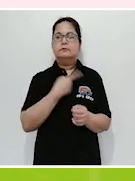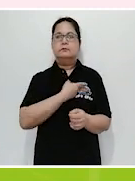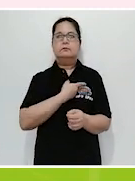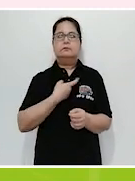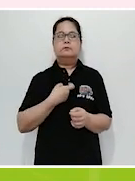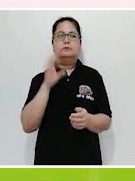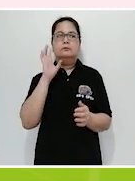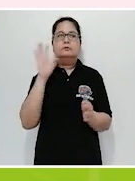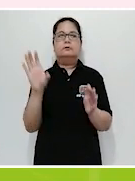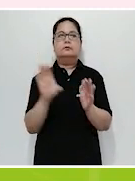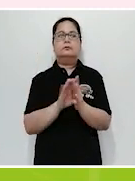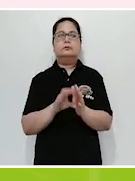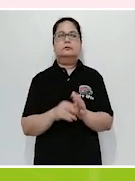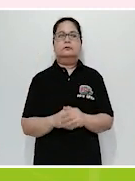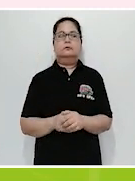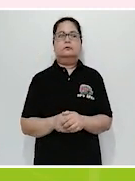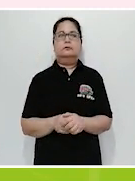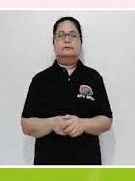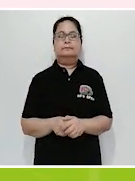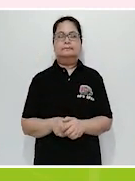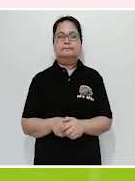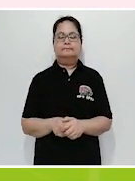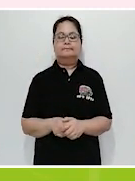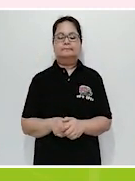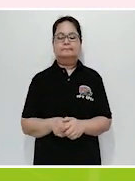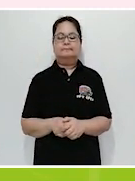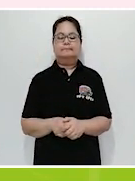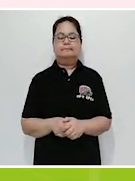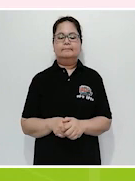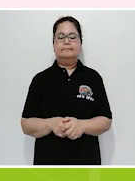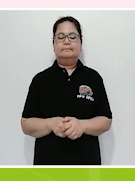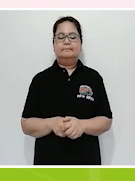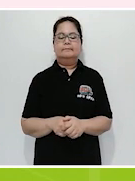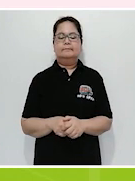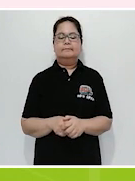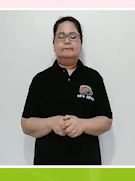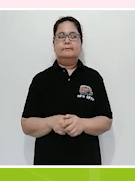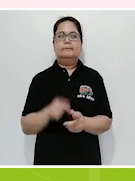Who will likely get hurt in this picture?